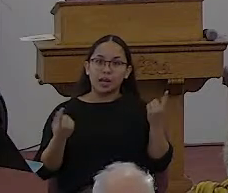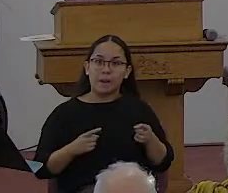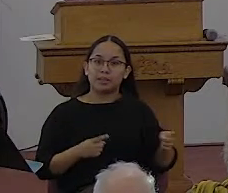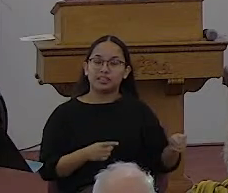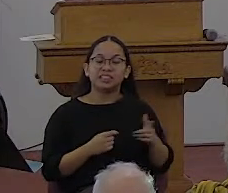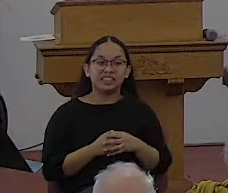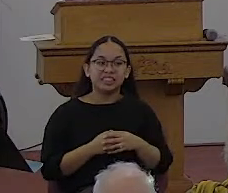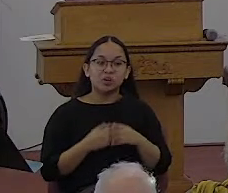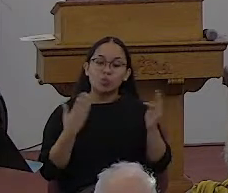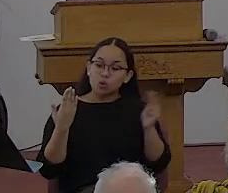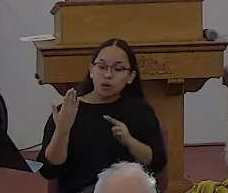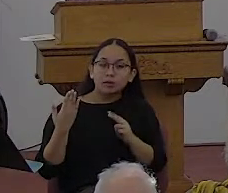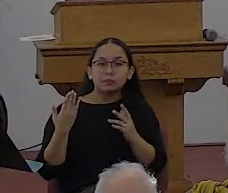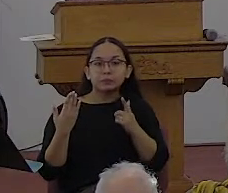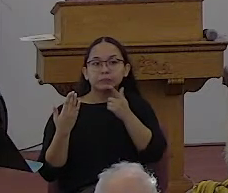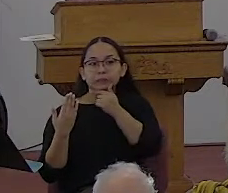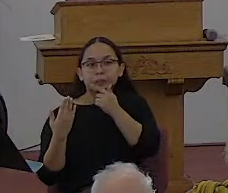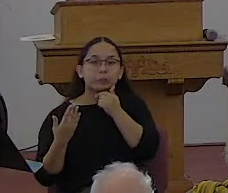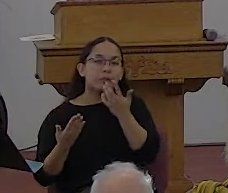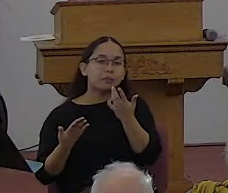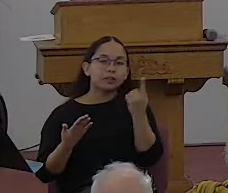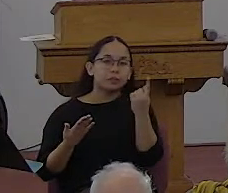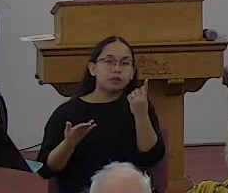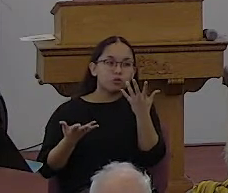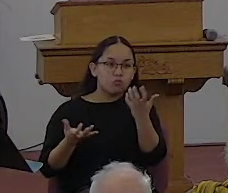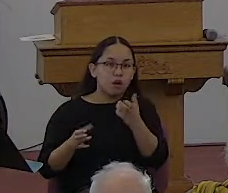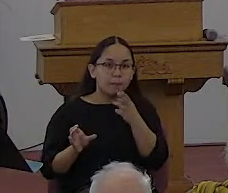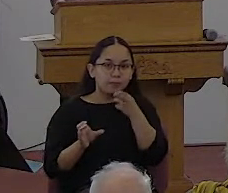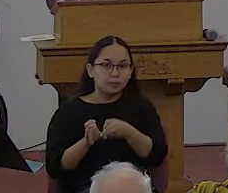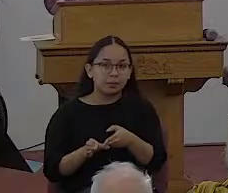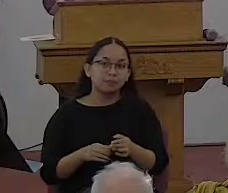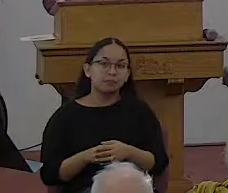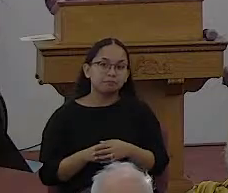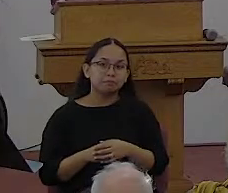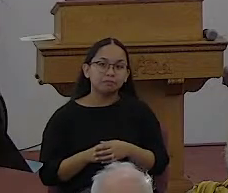look, and I'm sure there's something you want to participate in.